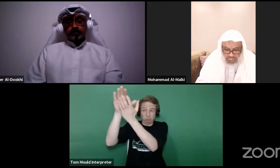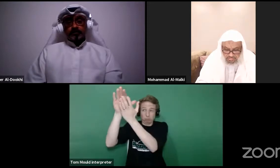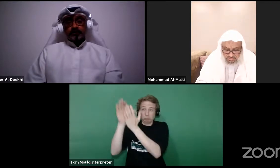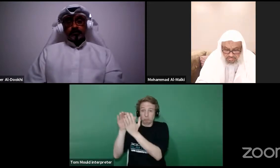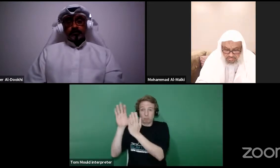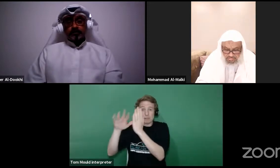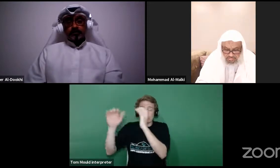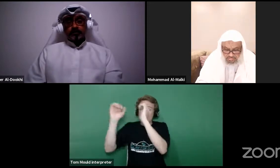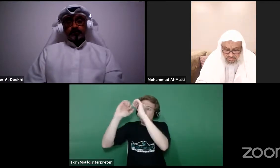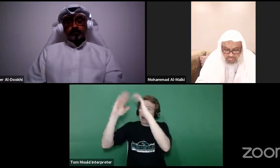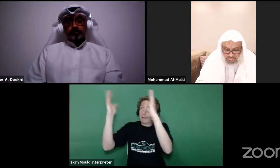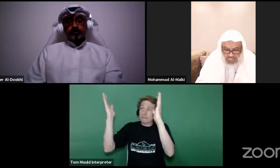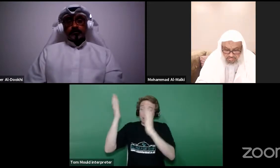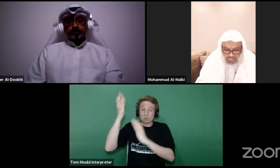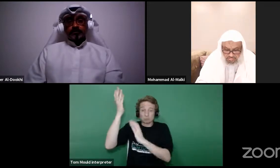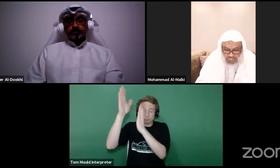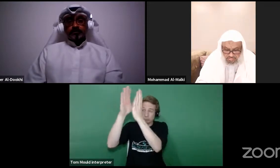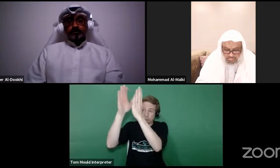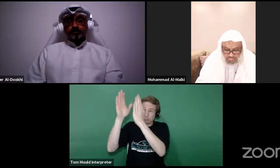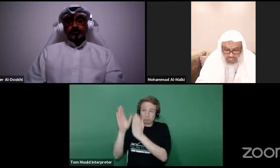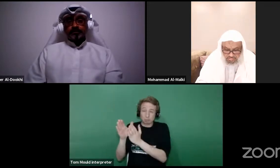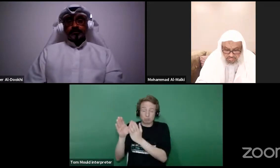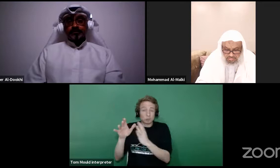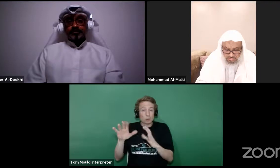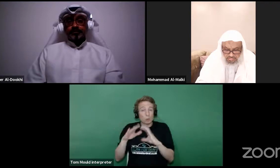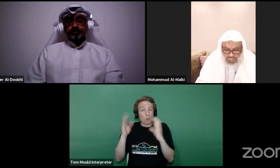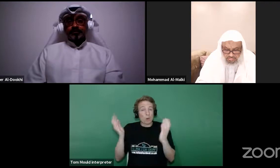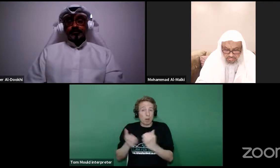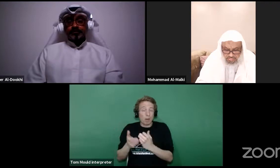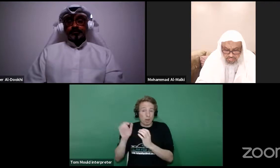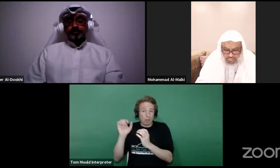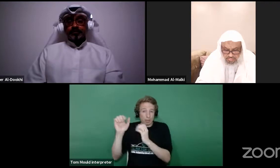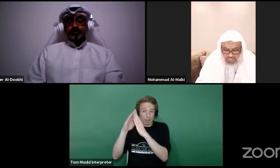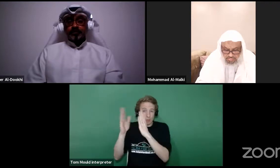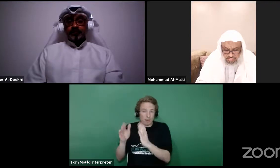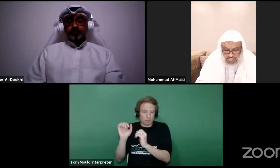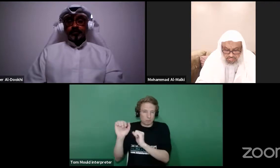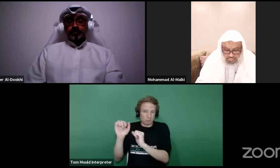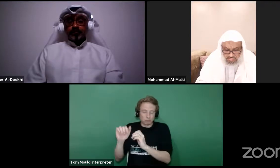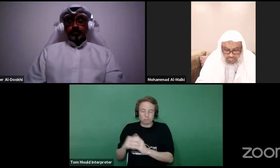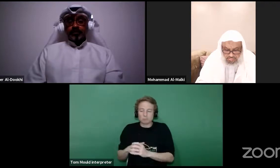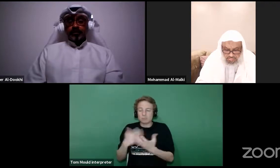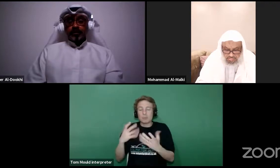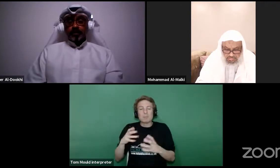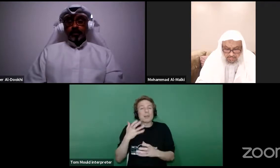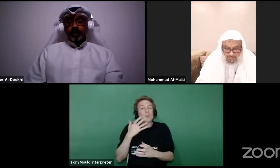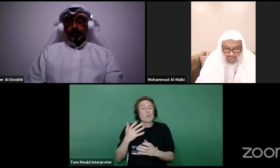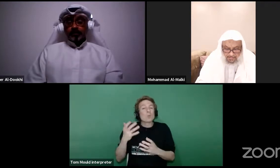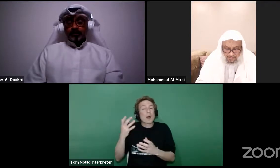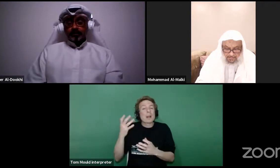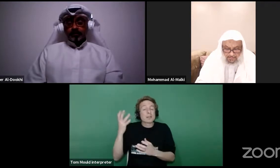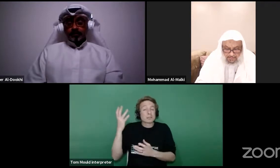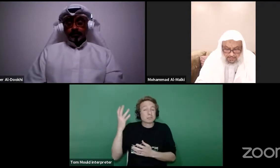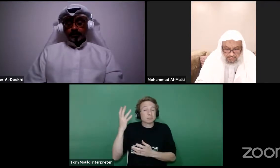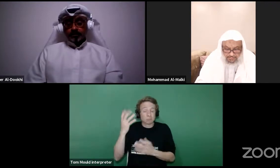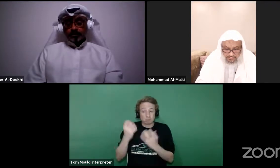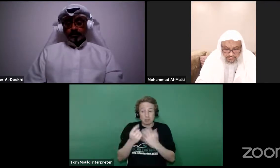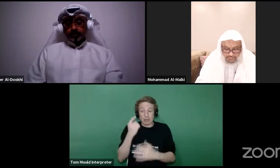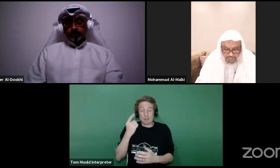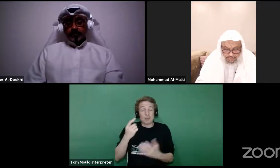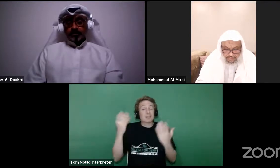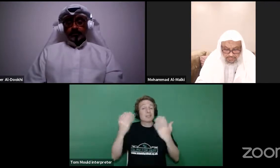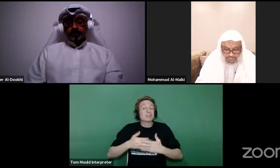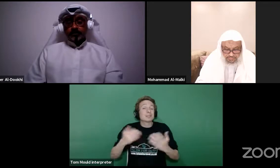the earth on this night, the night of power. And also during this night,